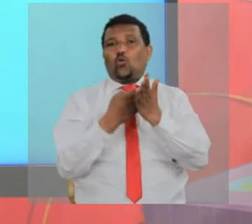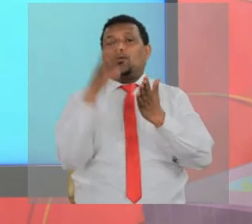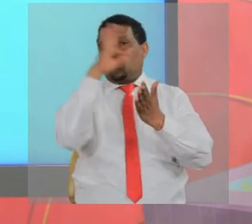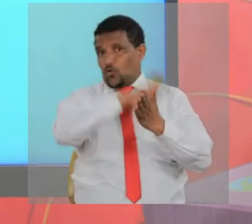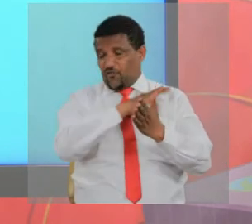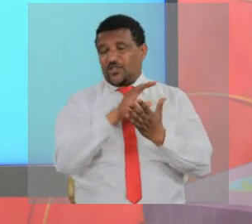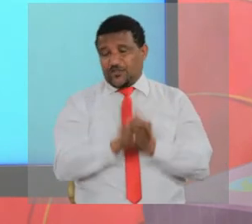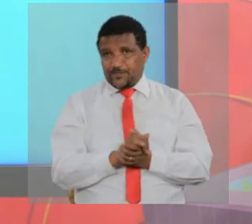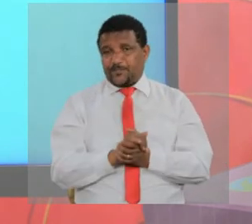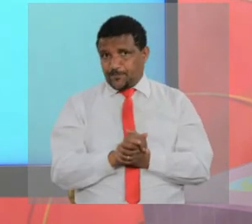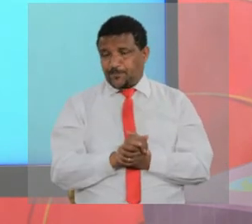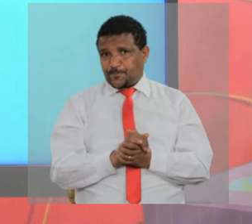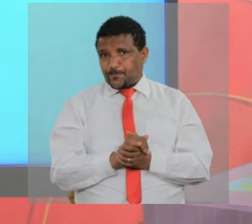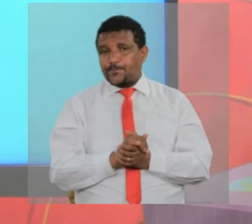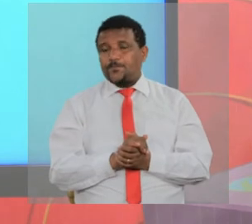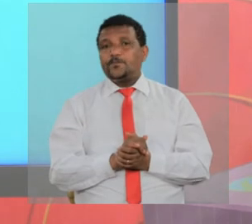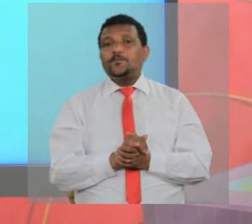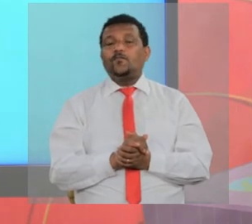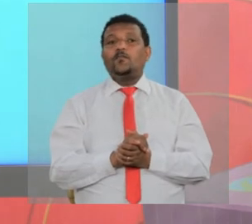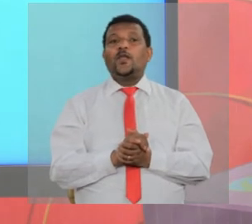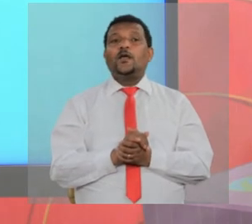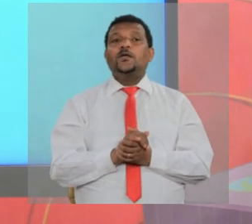profit.